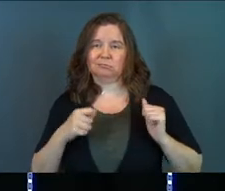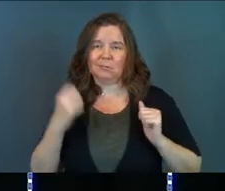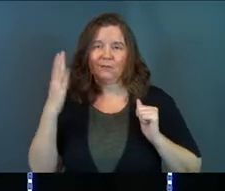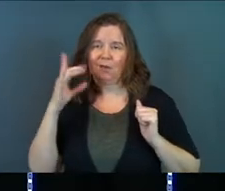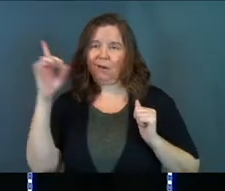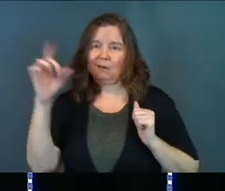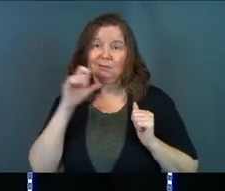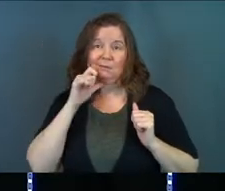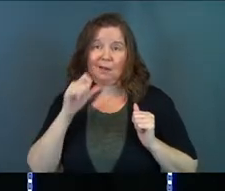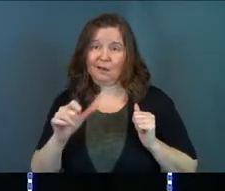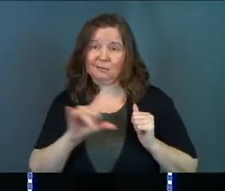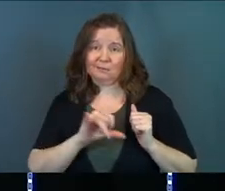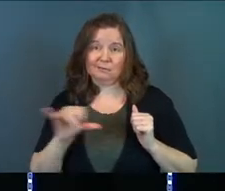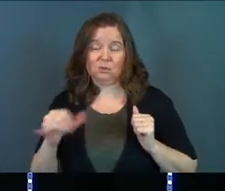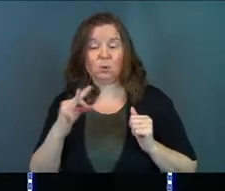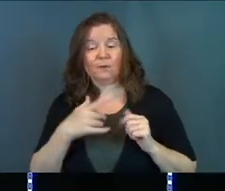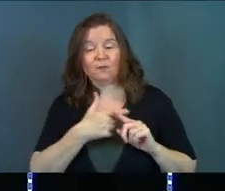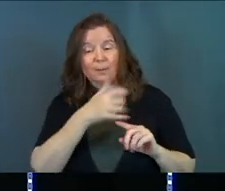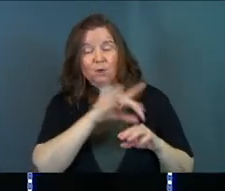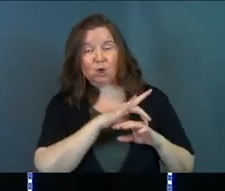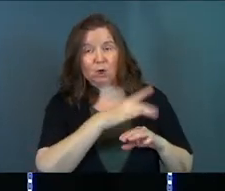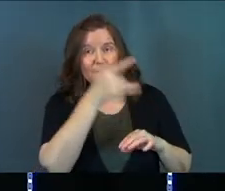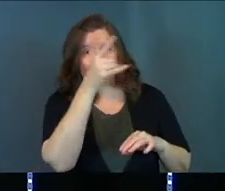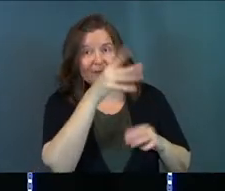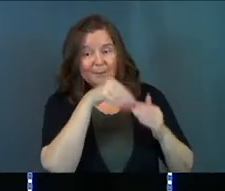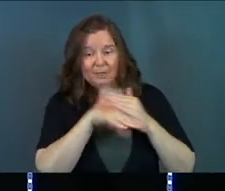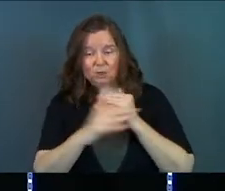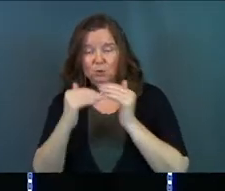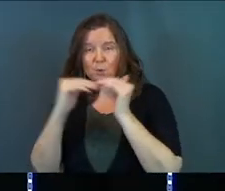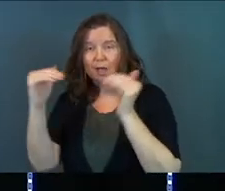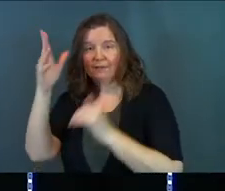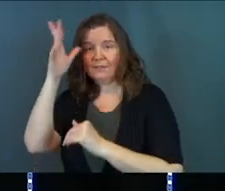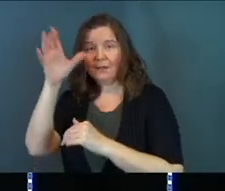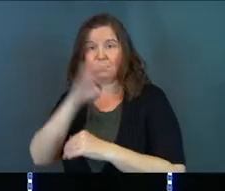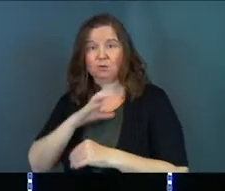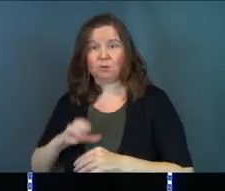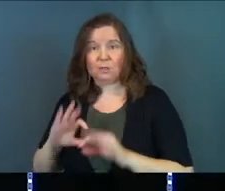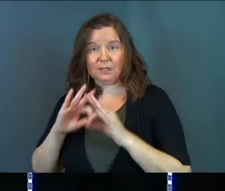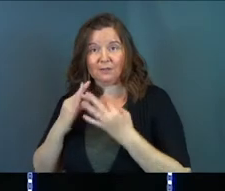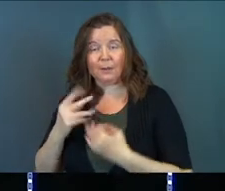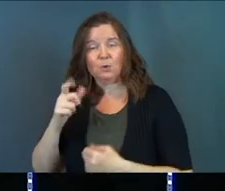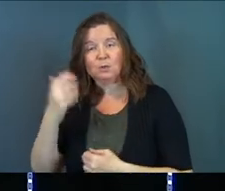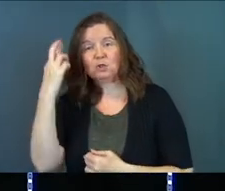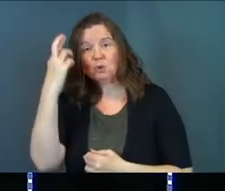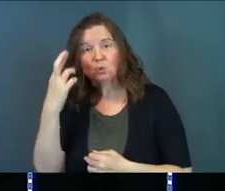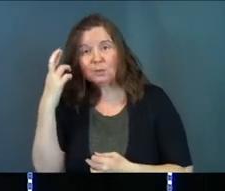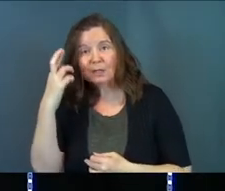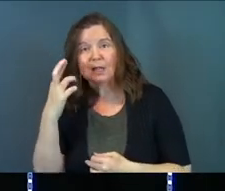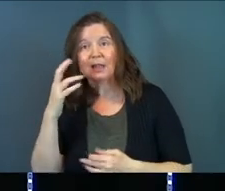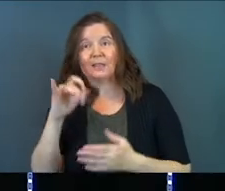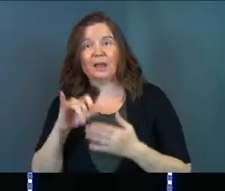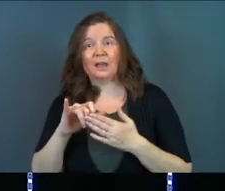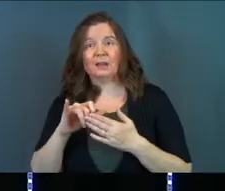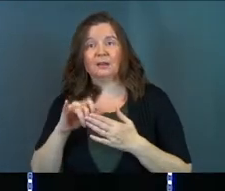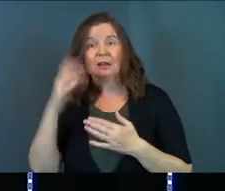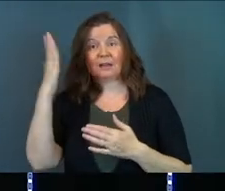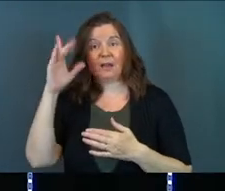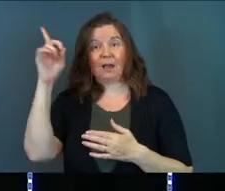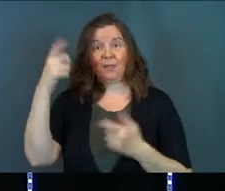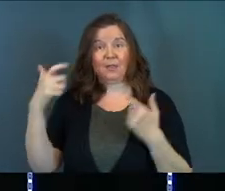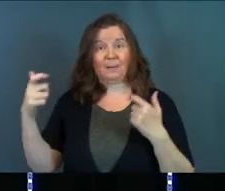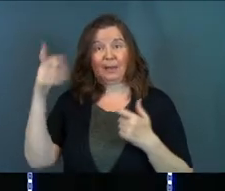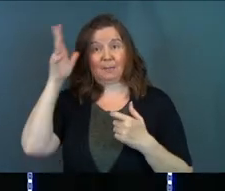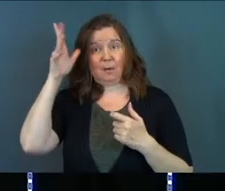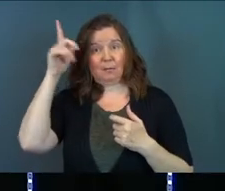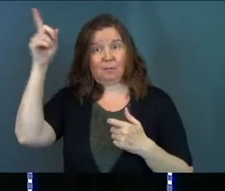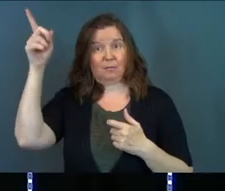if you're gonna come from your earthly family into a heavenly family, into a Christian family, you need to realize that God, the